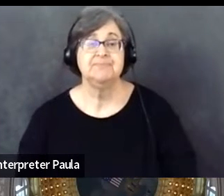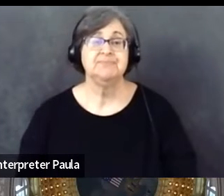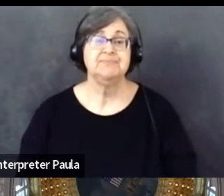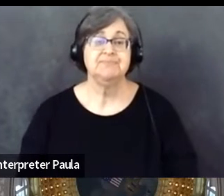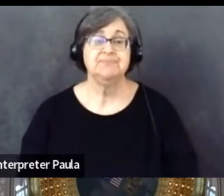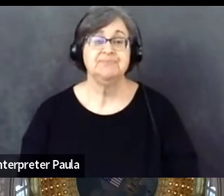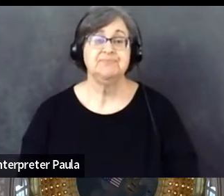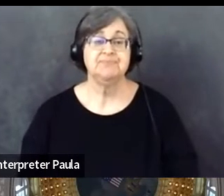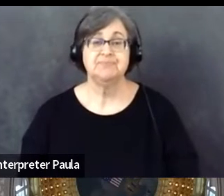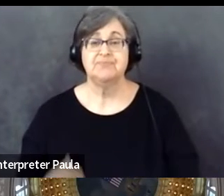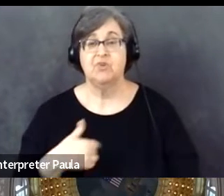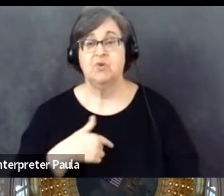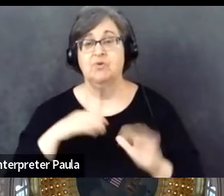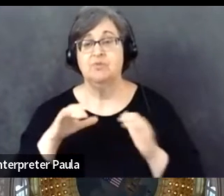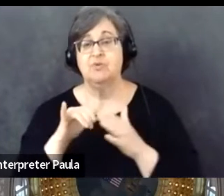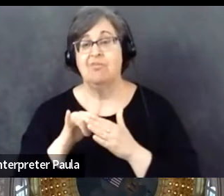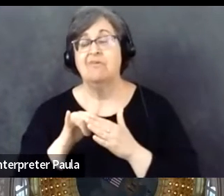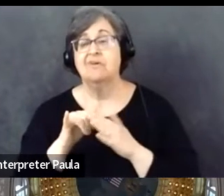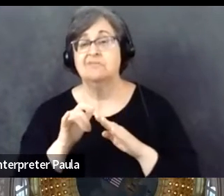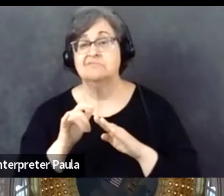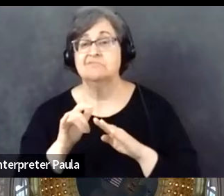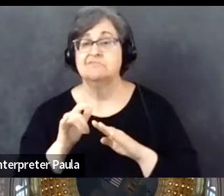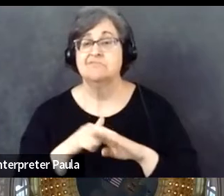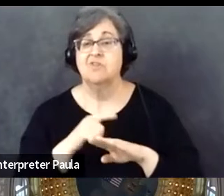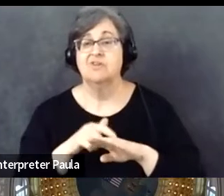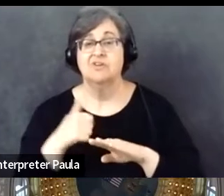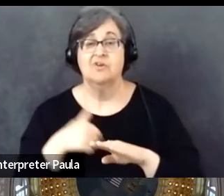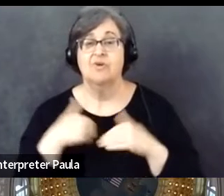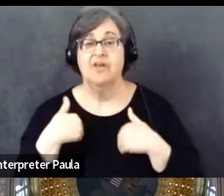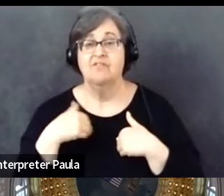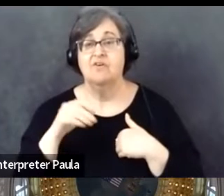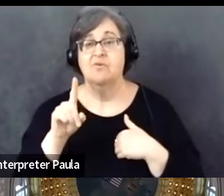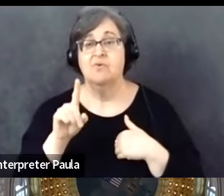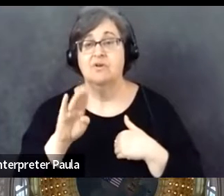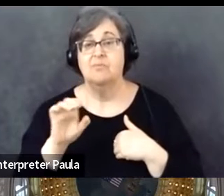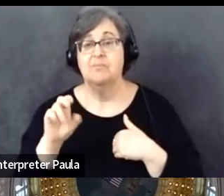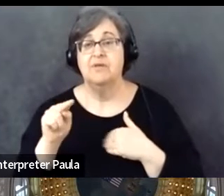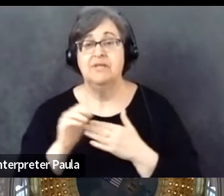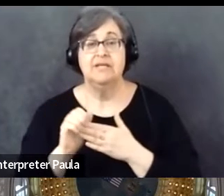We've been doing that for a while. That's why we have $1 billion surplus, but